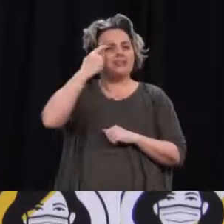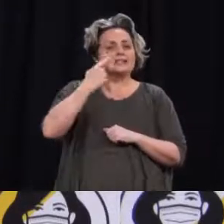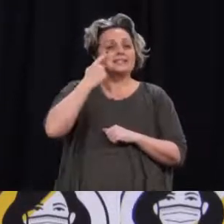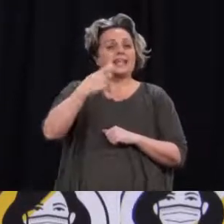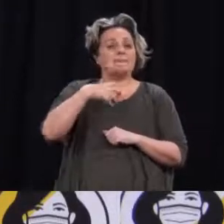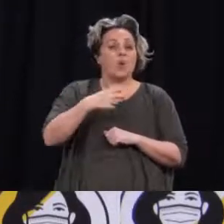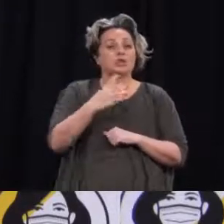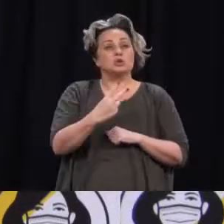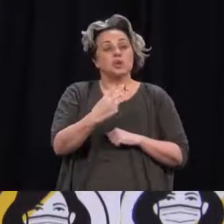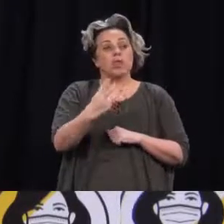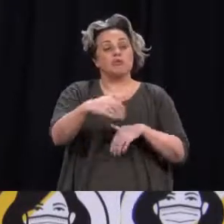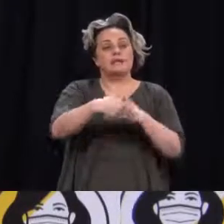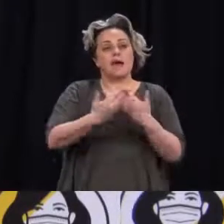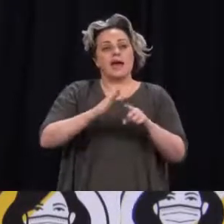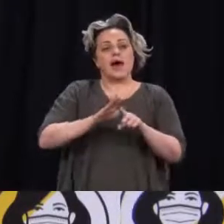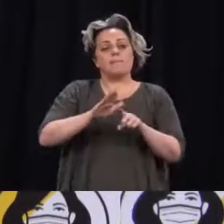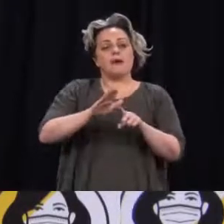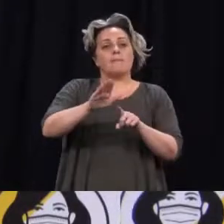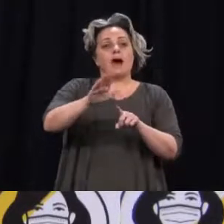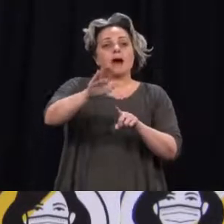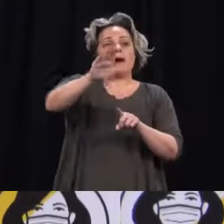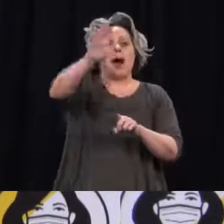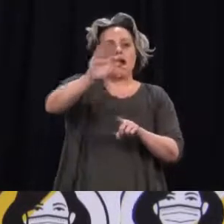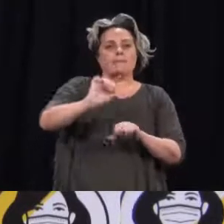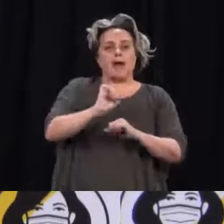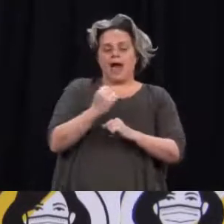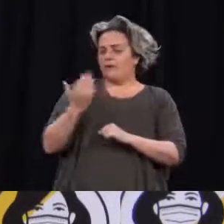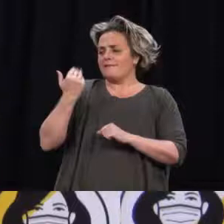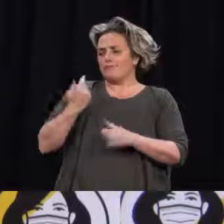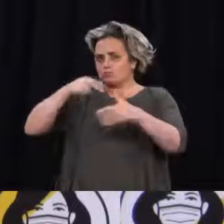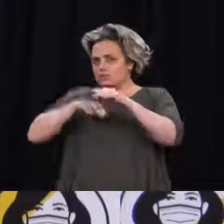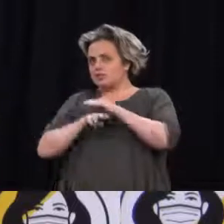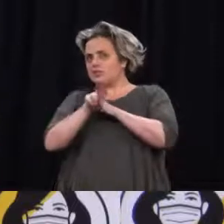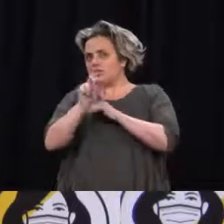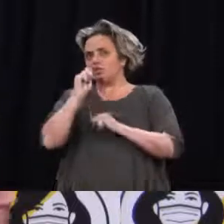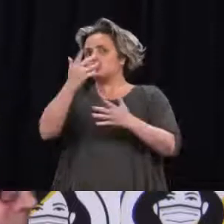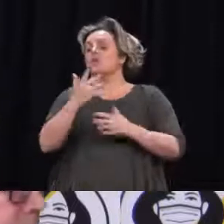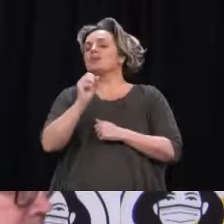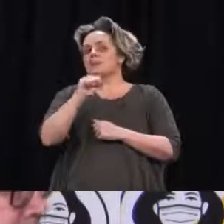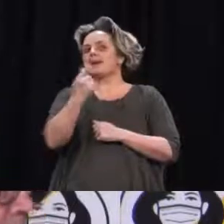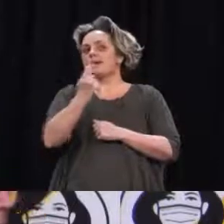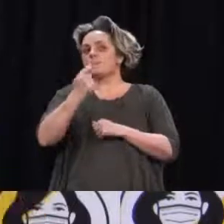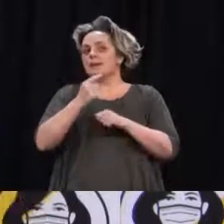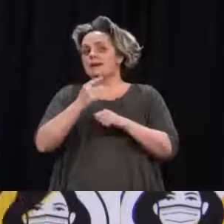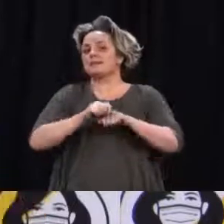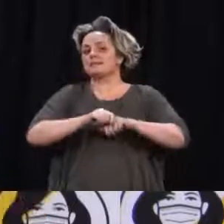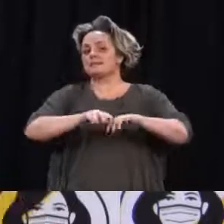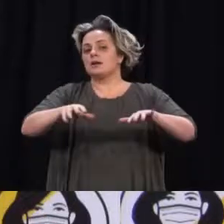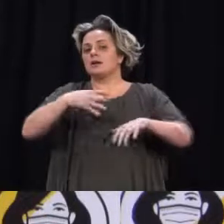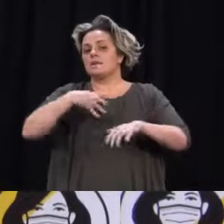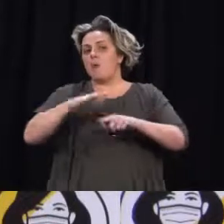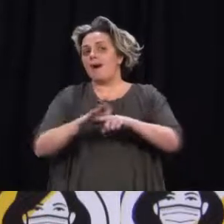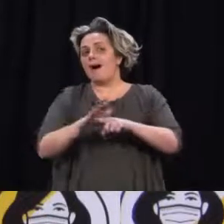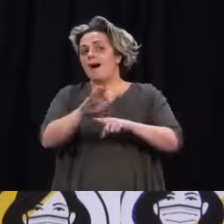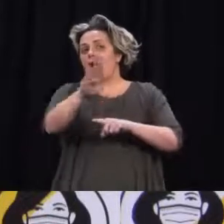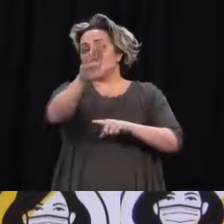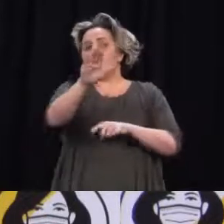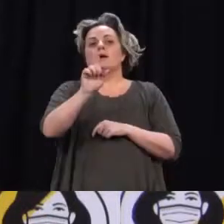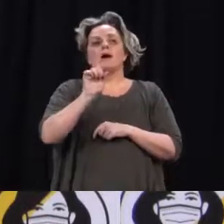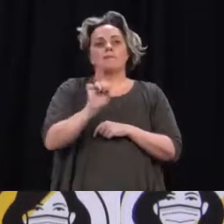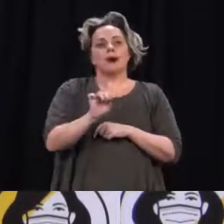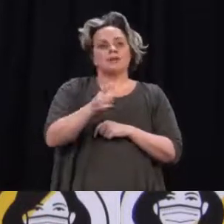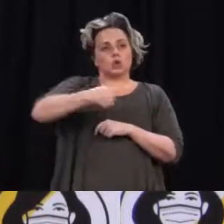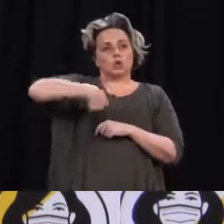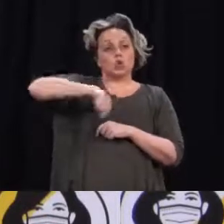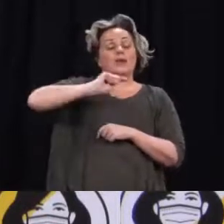next 2 or 3 days, and the modelling suggests that, and if you look at the epidemic curve, it suggests that. However, we will be moving into